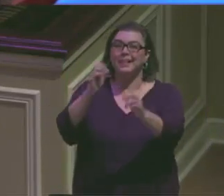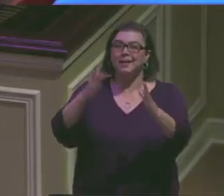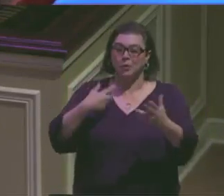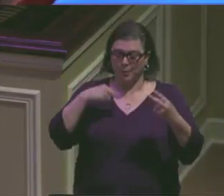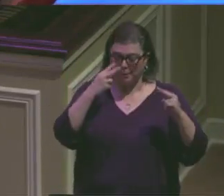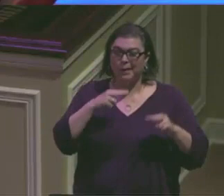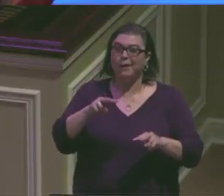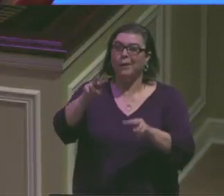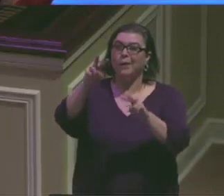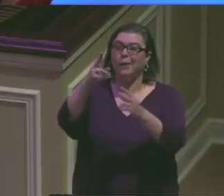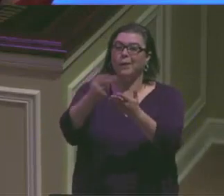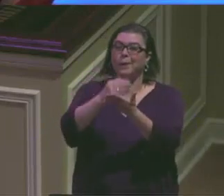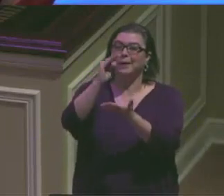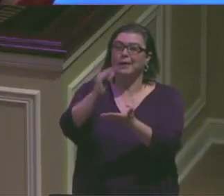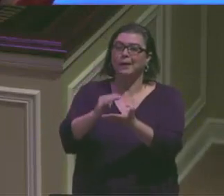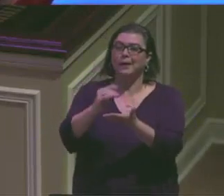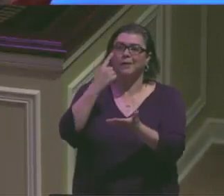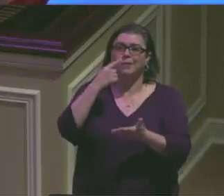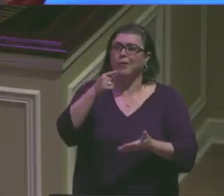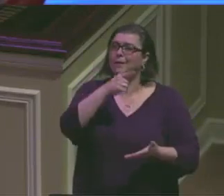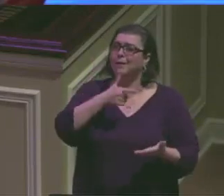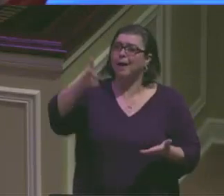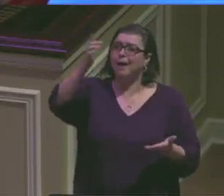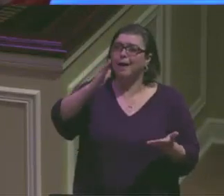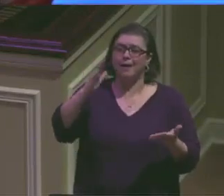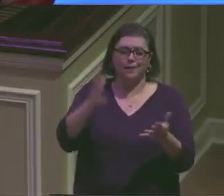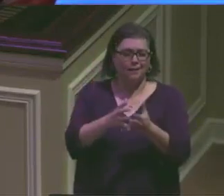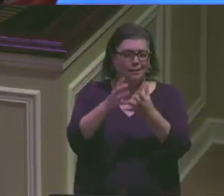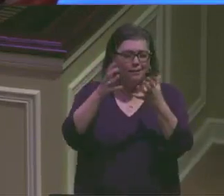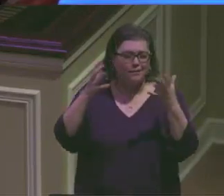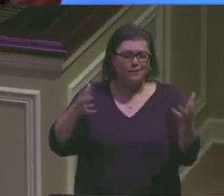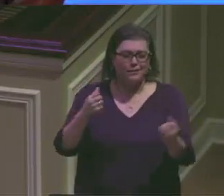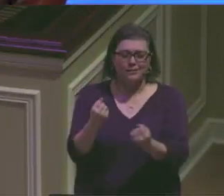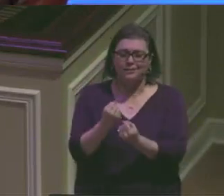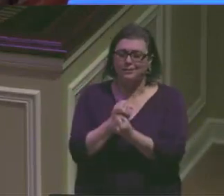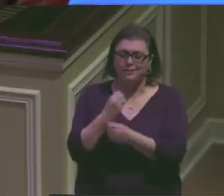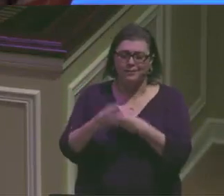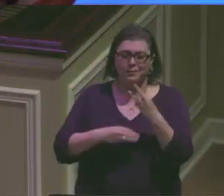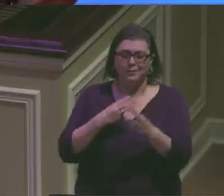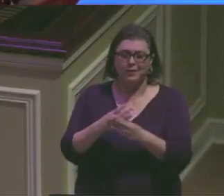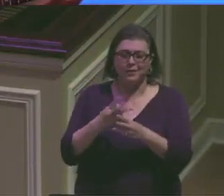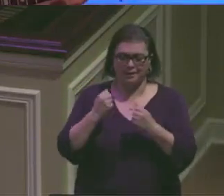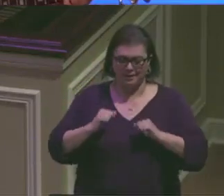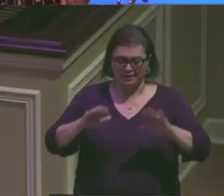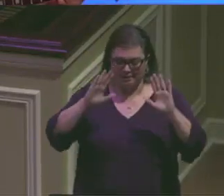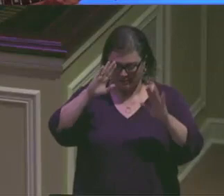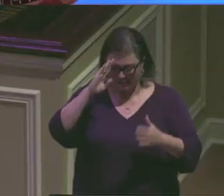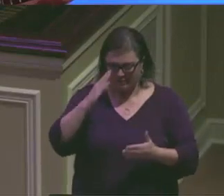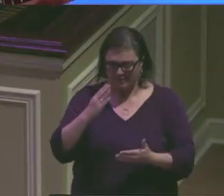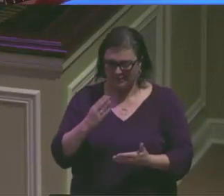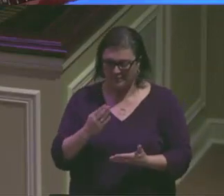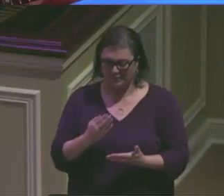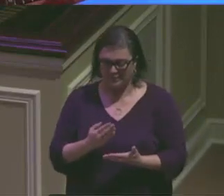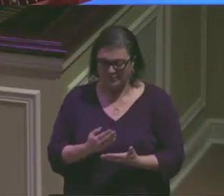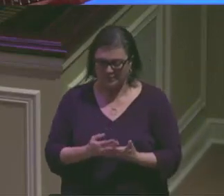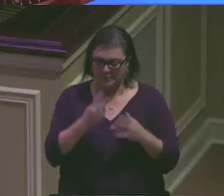Lamb, John 3:16, for God so loved the world that he gave. So sing this. I see him